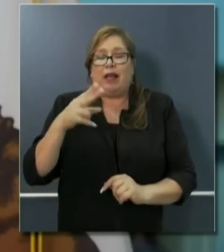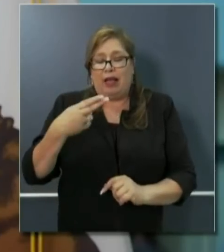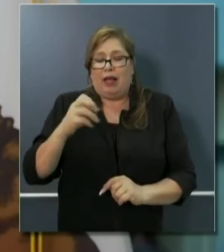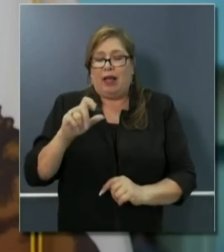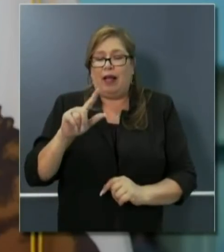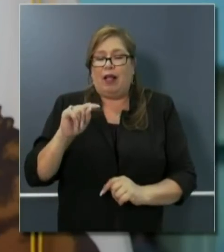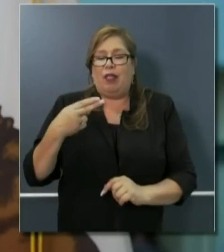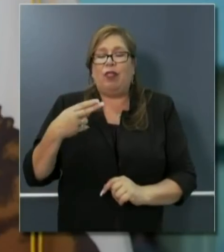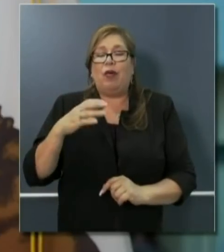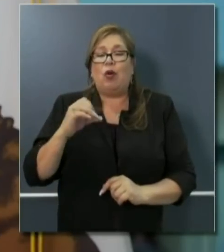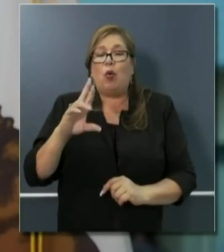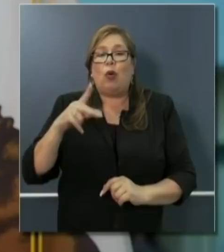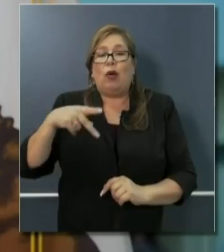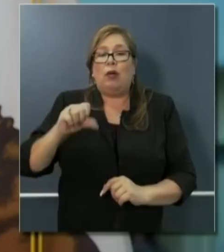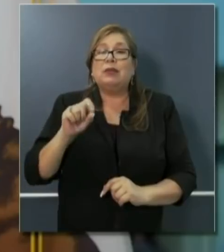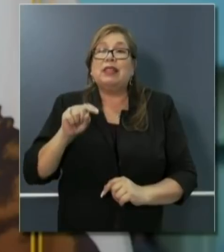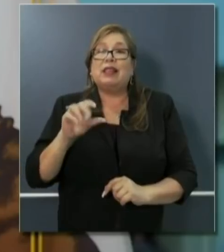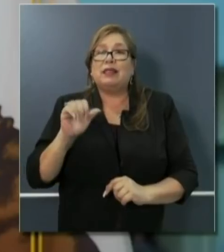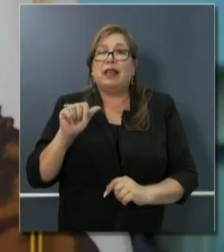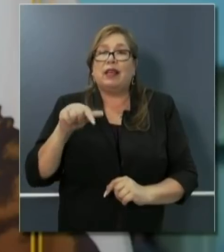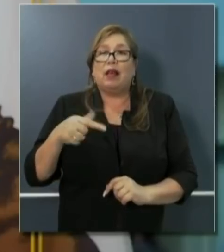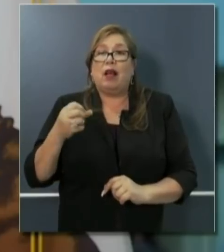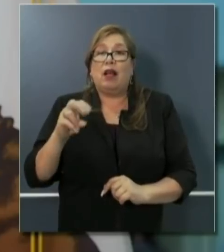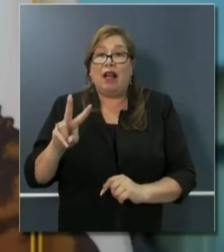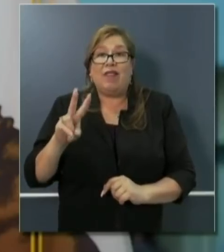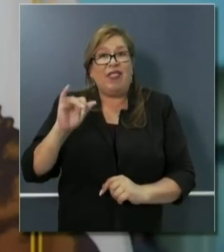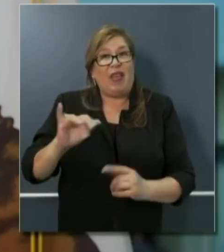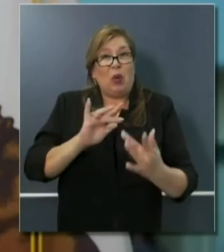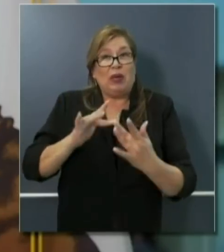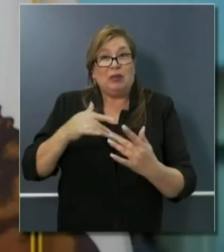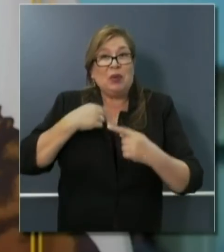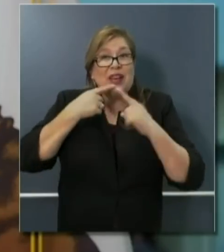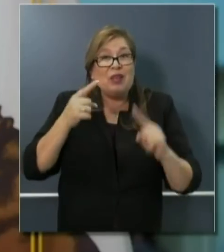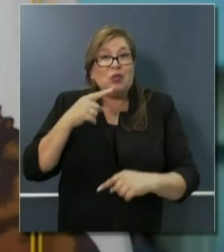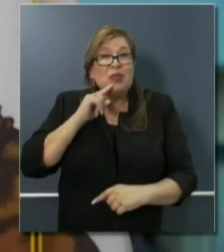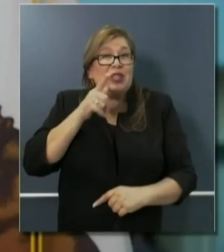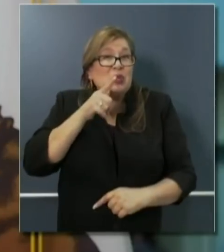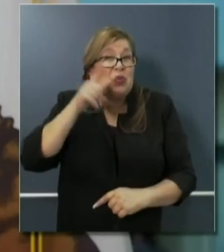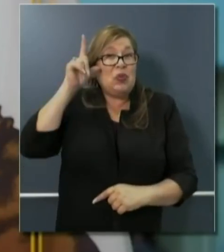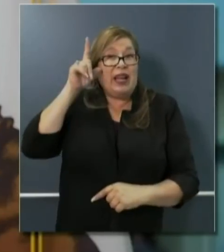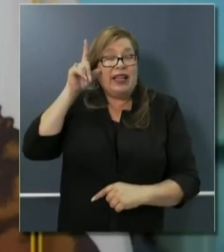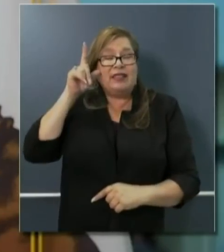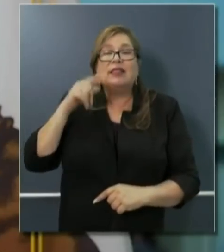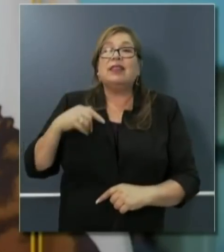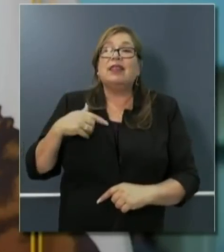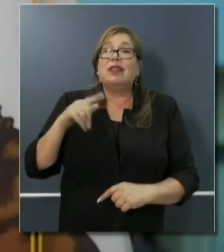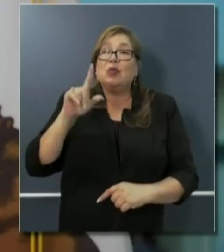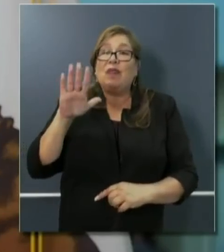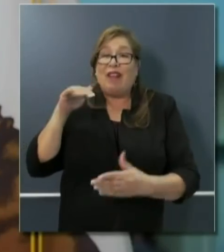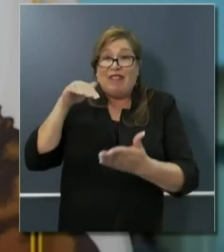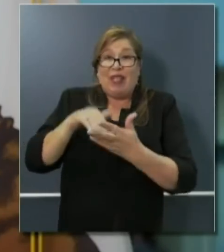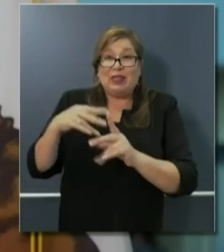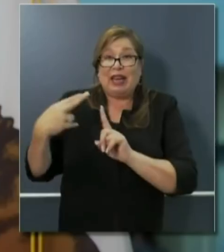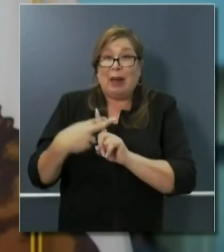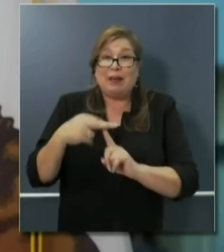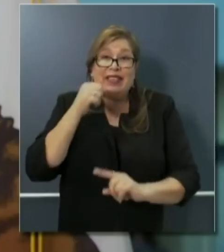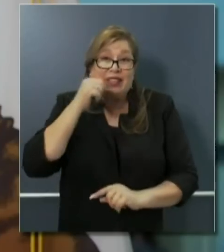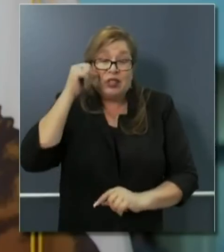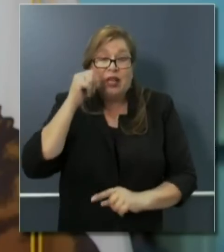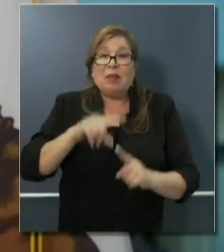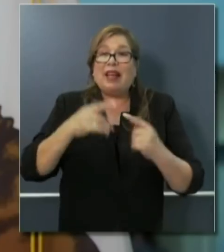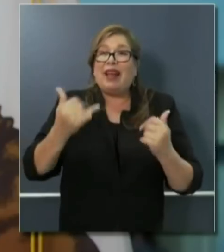healthcore.ca.gov website. This was the core we announced just 2 days ago. We had 25,000 applications yesterday, now